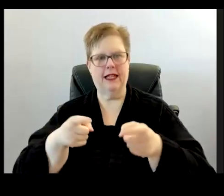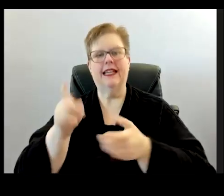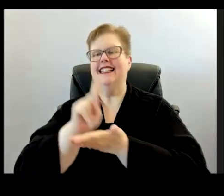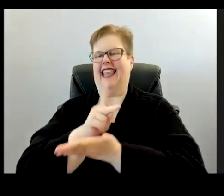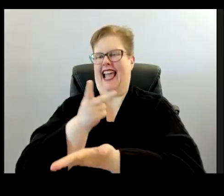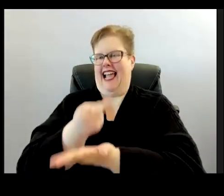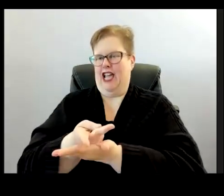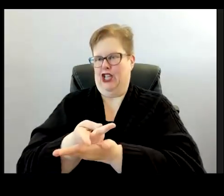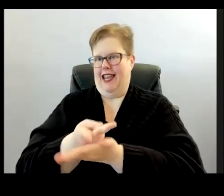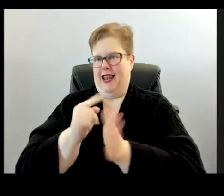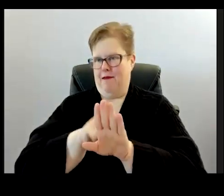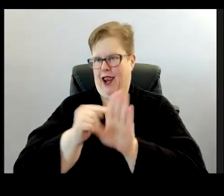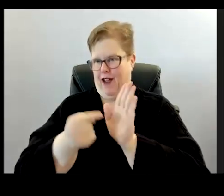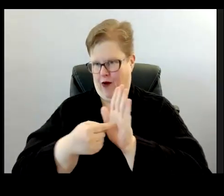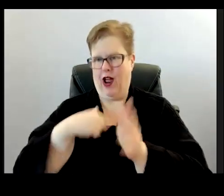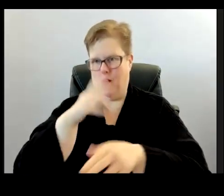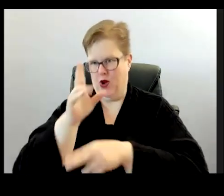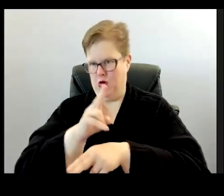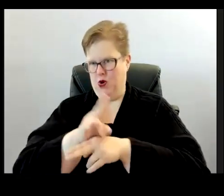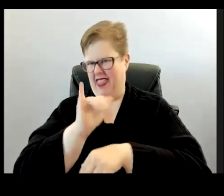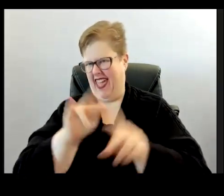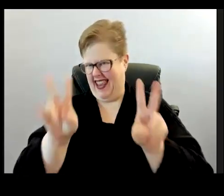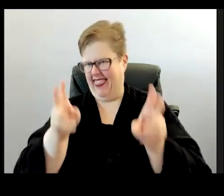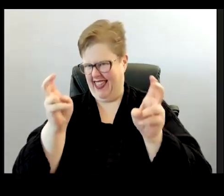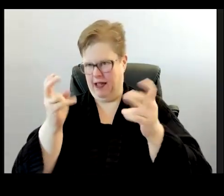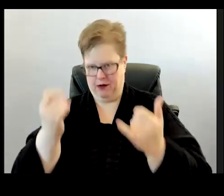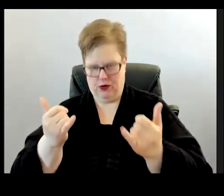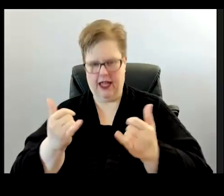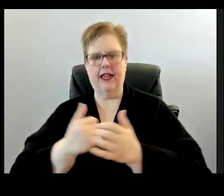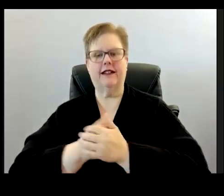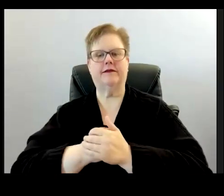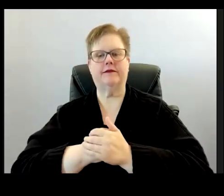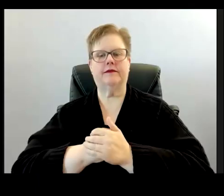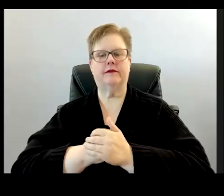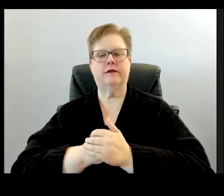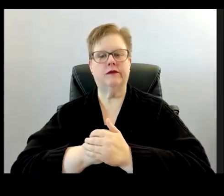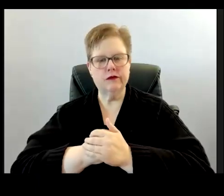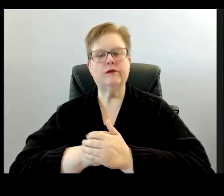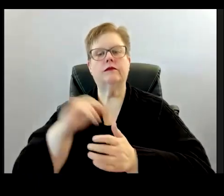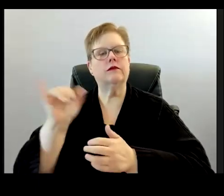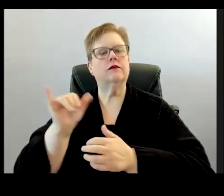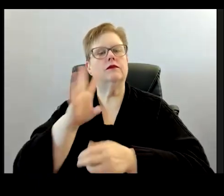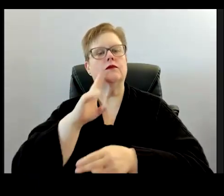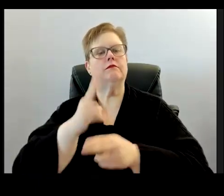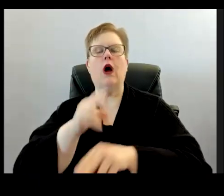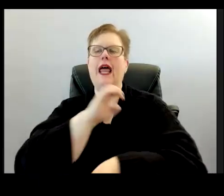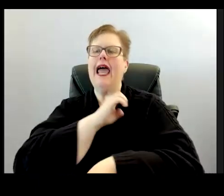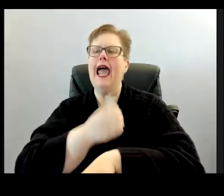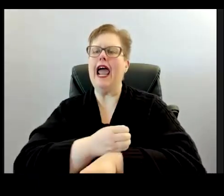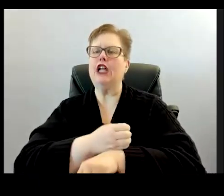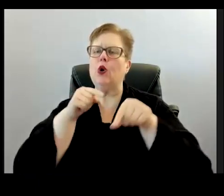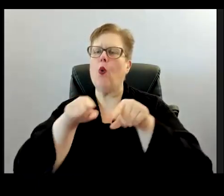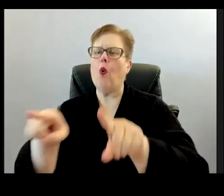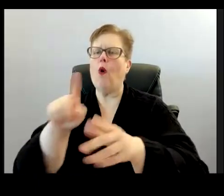kitchen metaphor. So I'm going to be using that as we talk today. I'm also going to be talking about energy over time